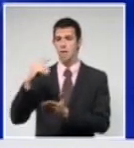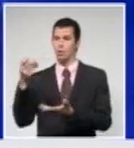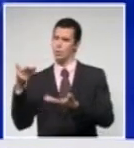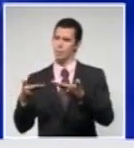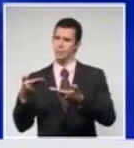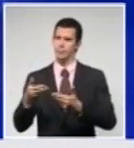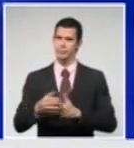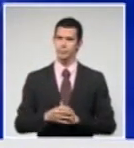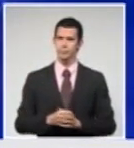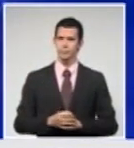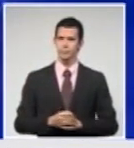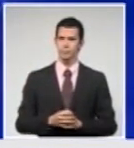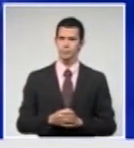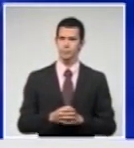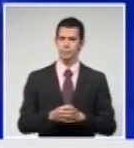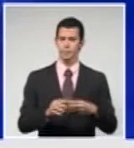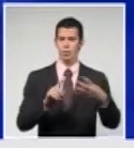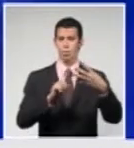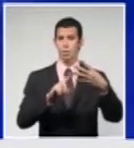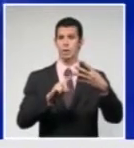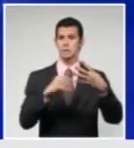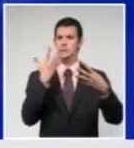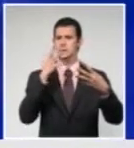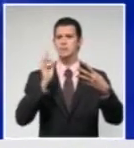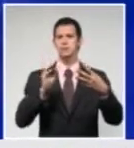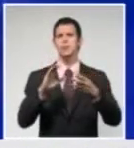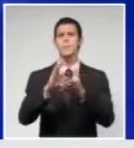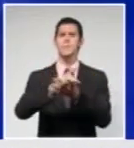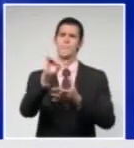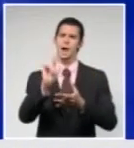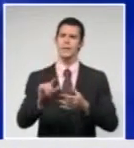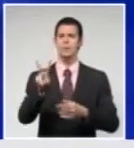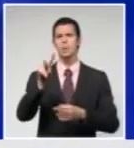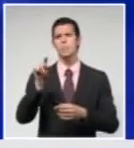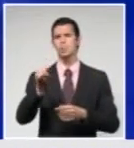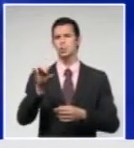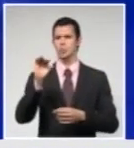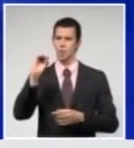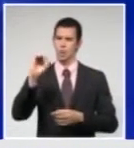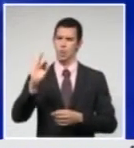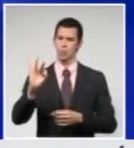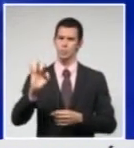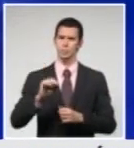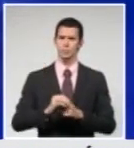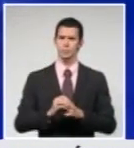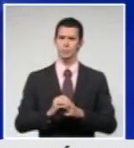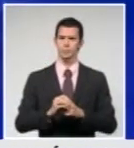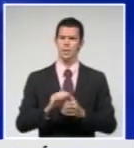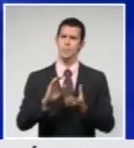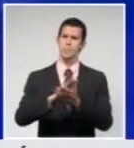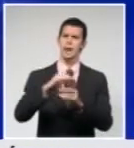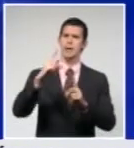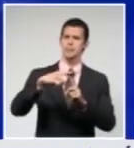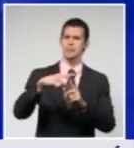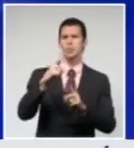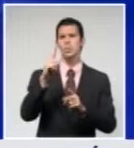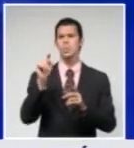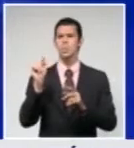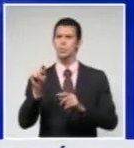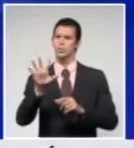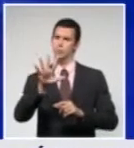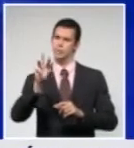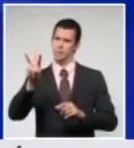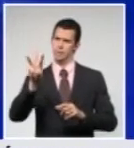Cienfuegos, Las Tunas, Granma, Santiago de Cuba, Guantánamo, and the Isle of Youth